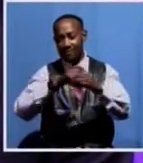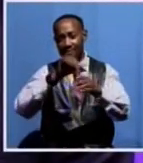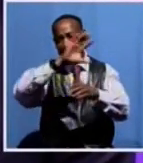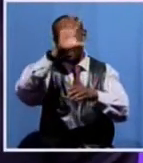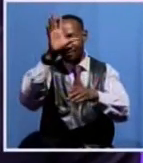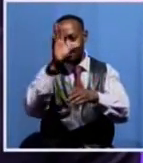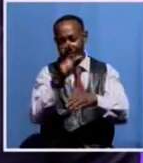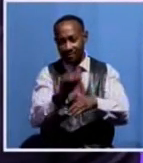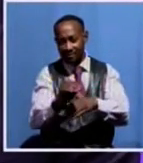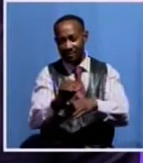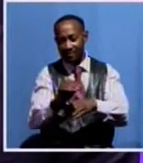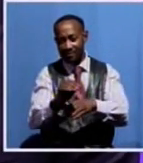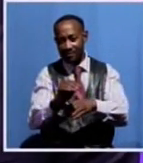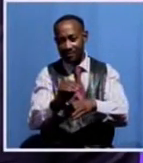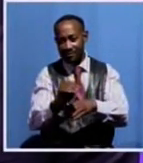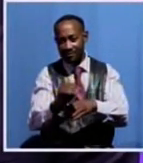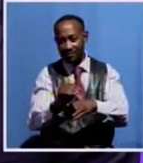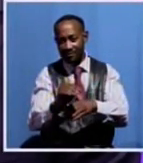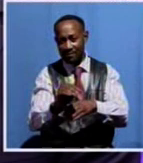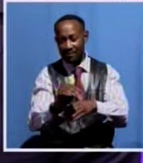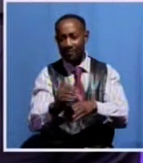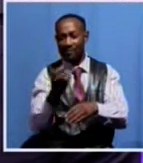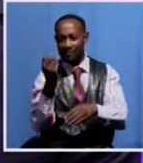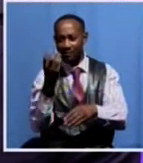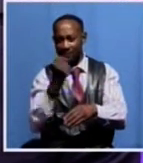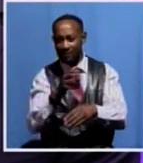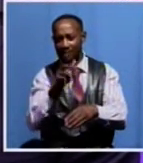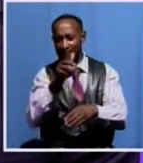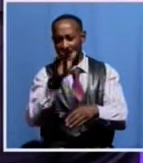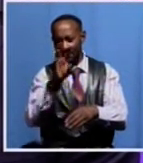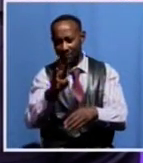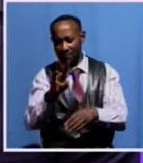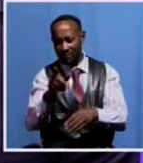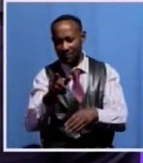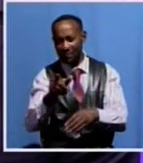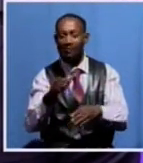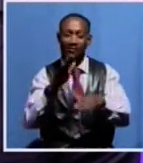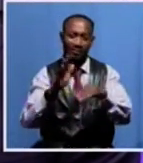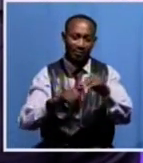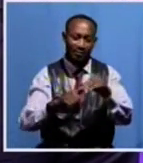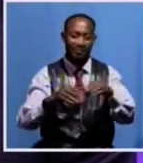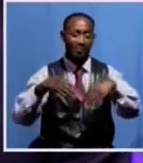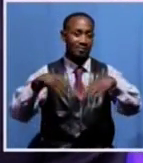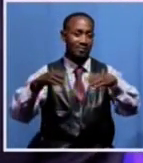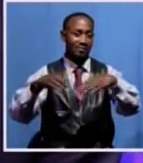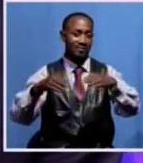a predominant number, maybe 44, 45, 46, use the VAT regime rather than the sales tax. And